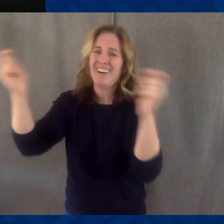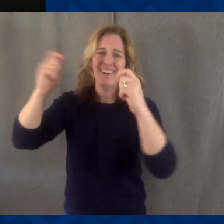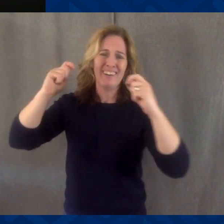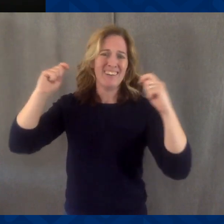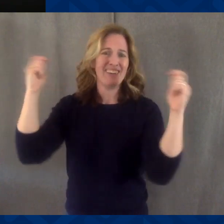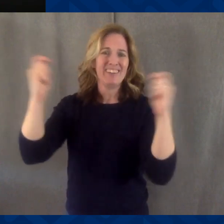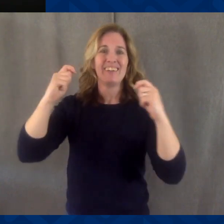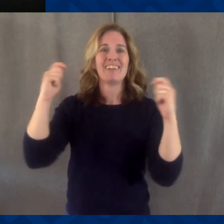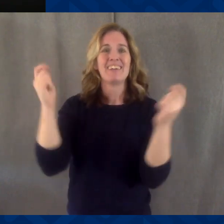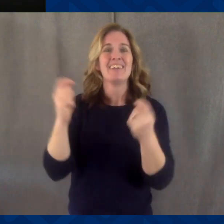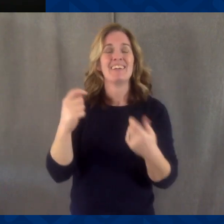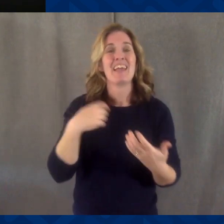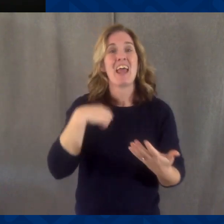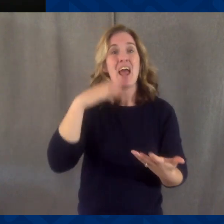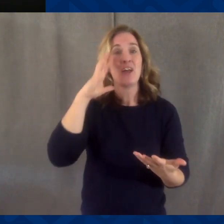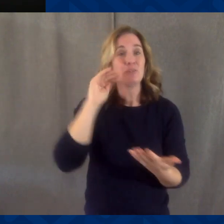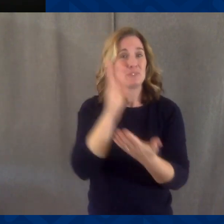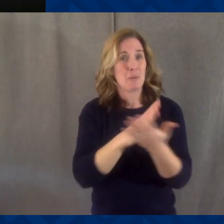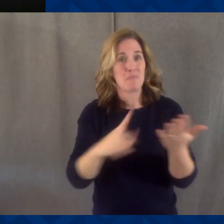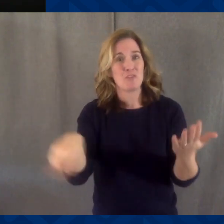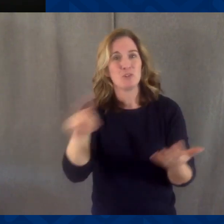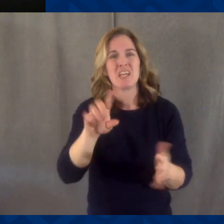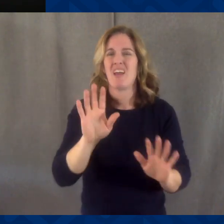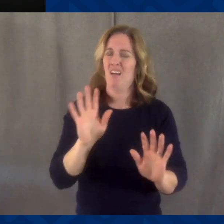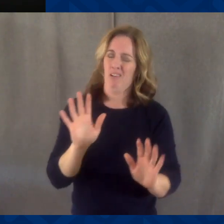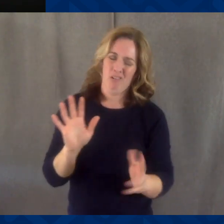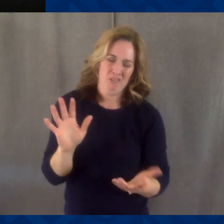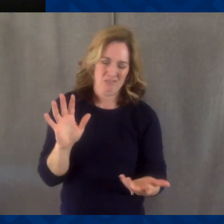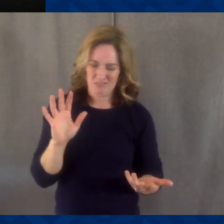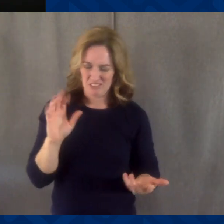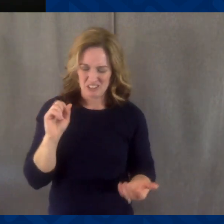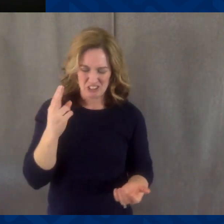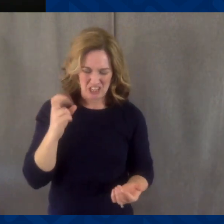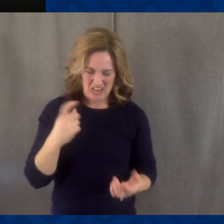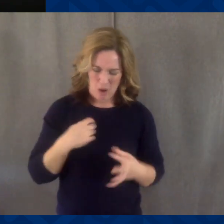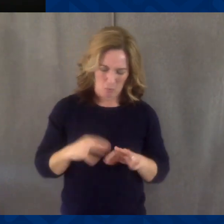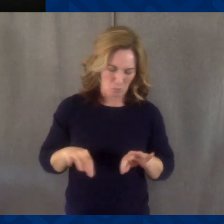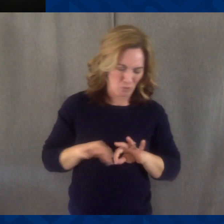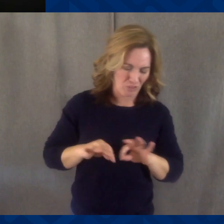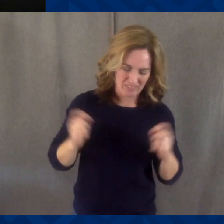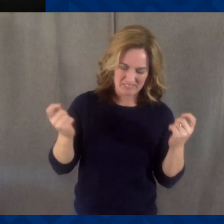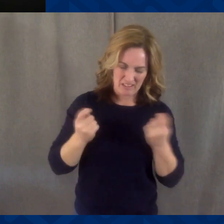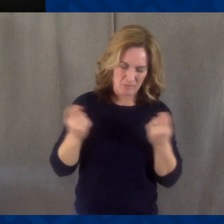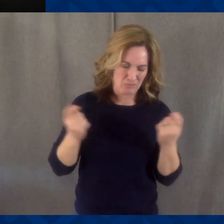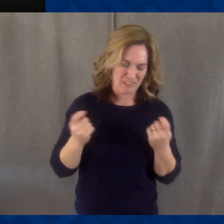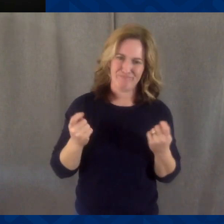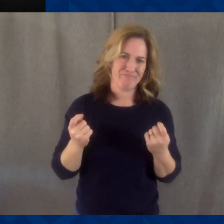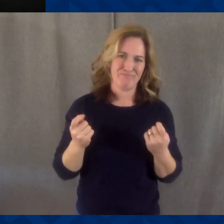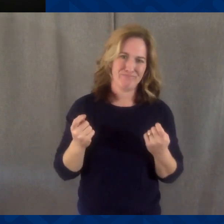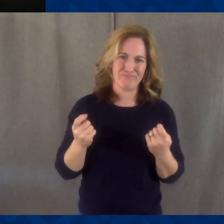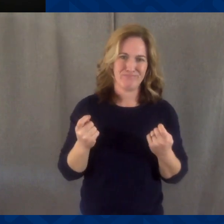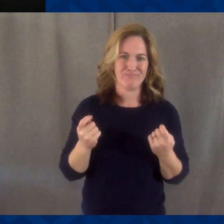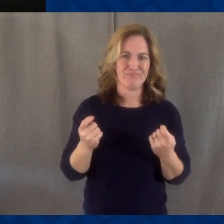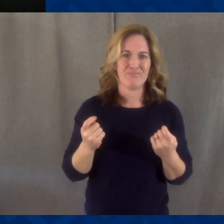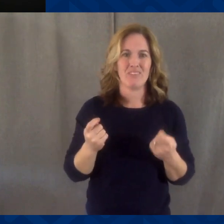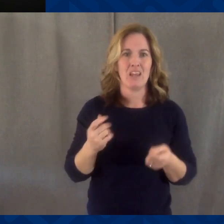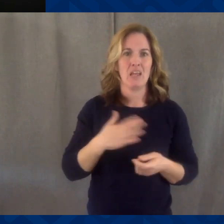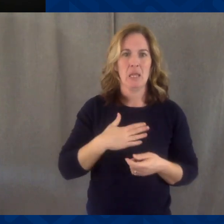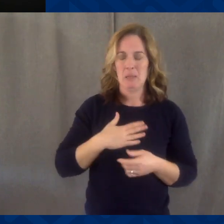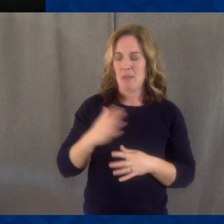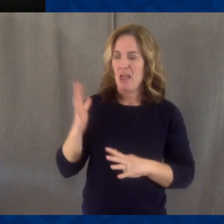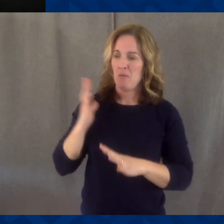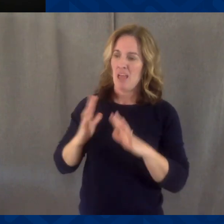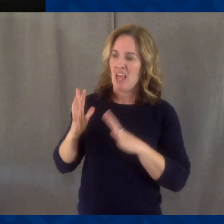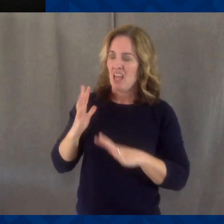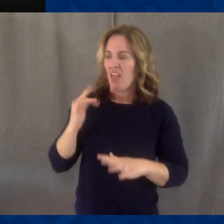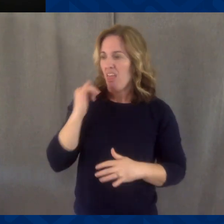of you who maybe would say of yourself, "Shane, there's not much about me worth celebrating. You know, my past is full of mistakes that I